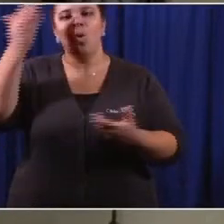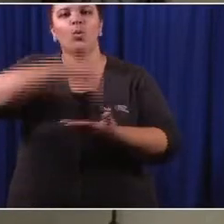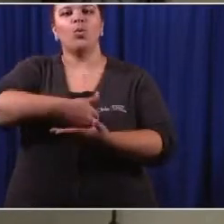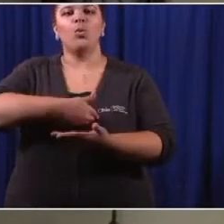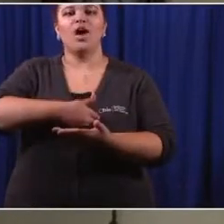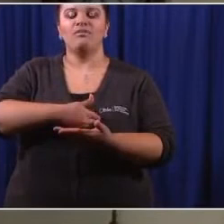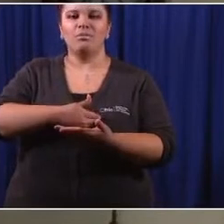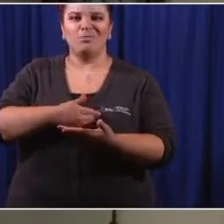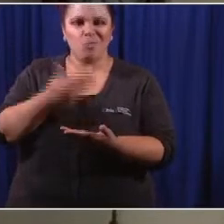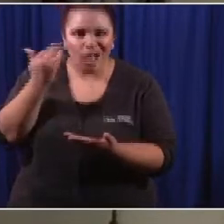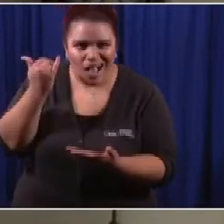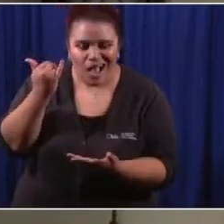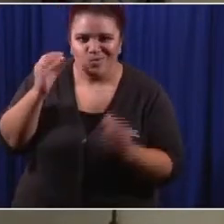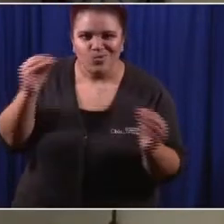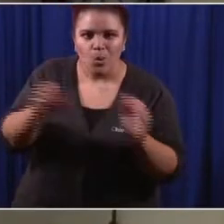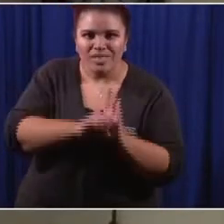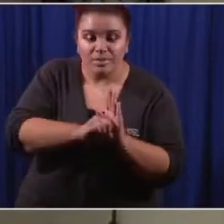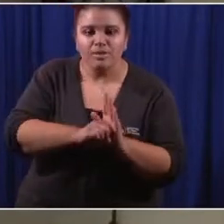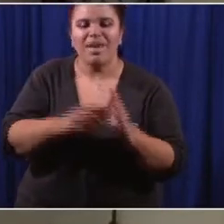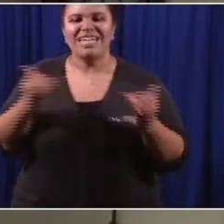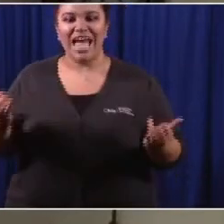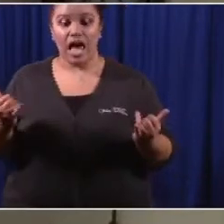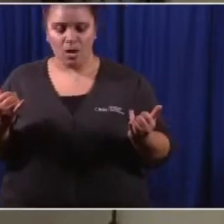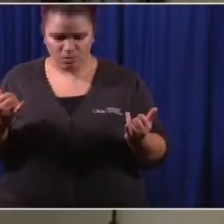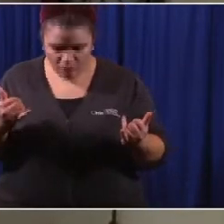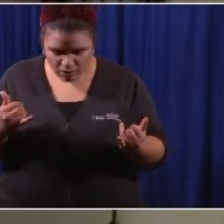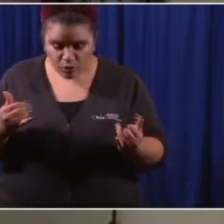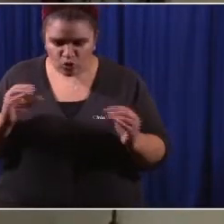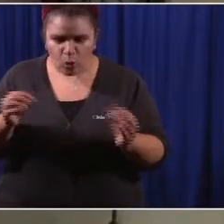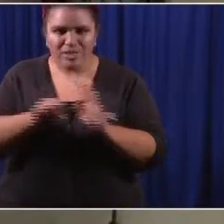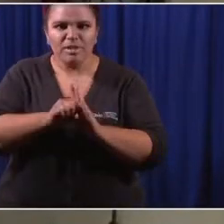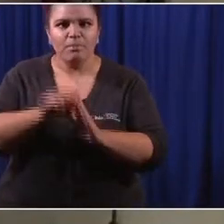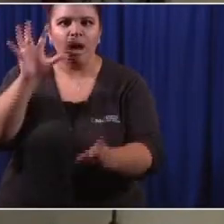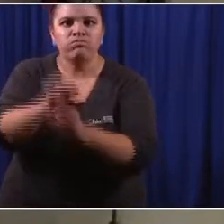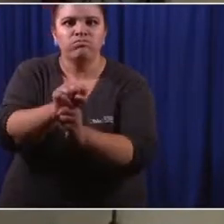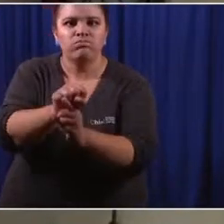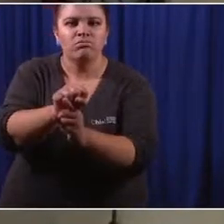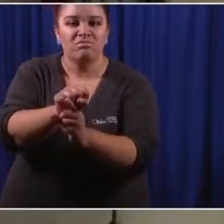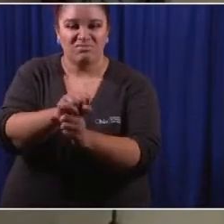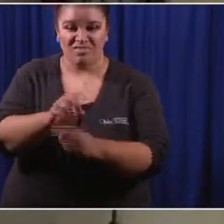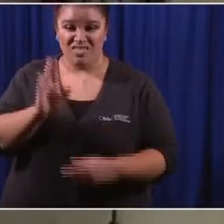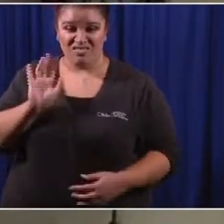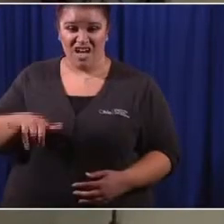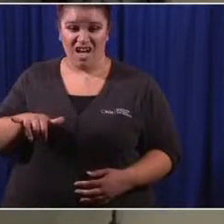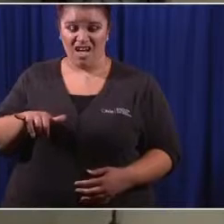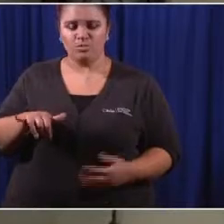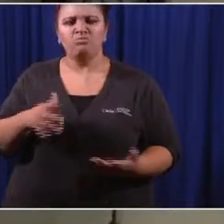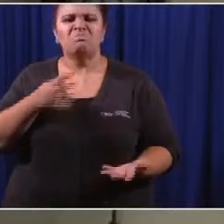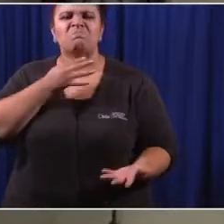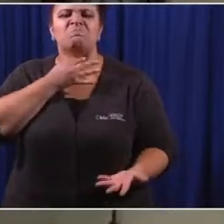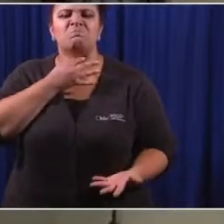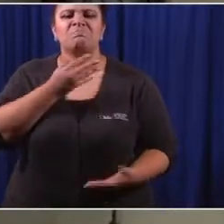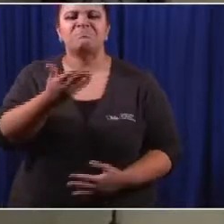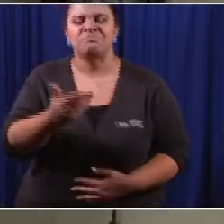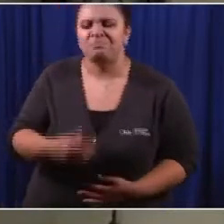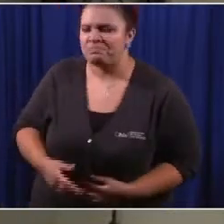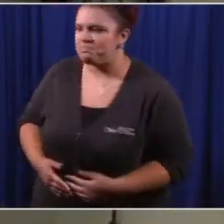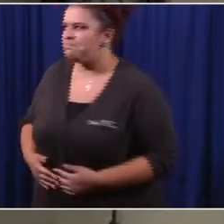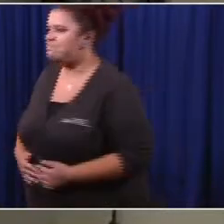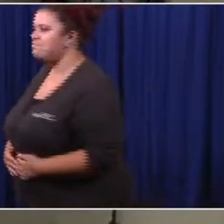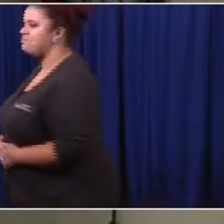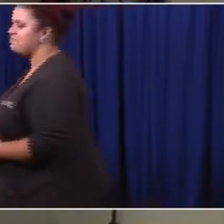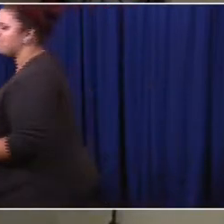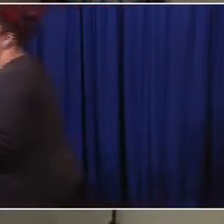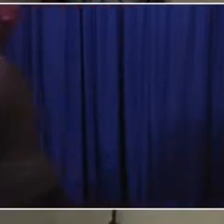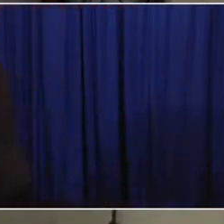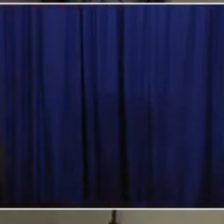Well, I think it's both, probably, John. You know, what we're seeing is human nature, and people are getting together, and